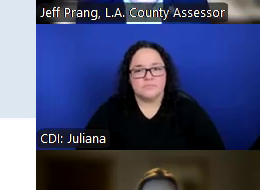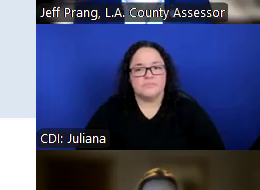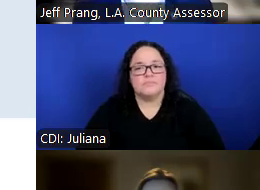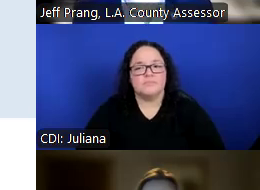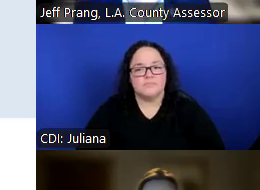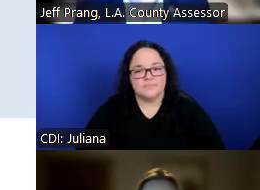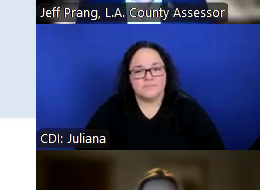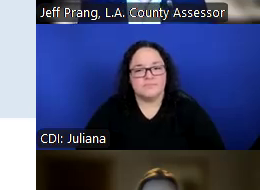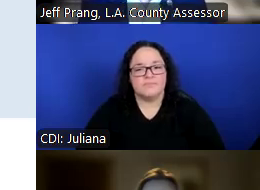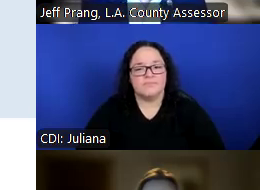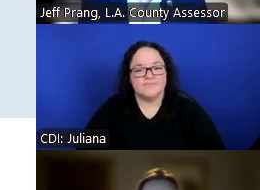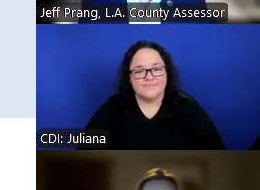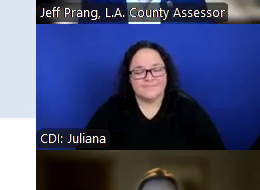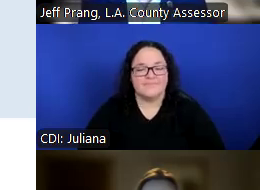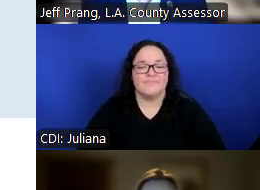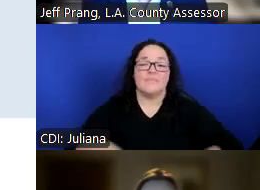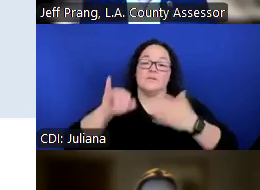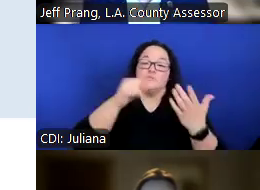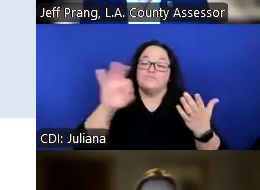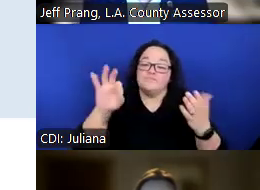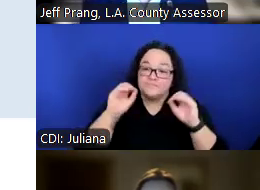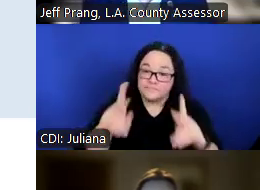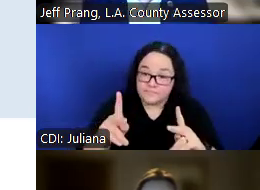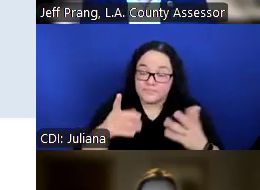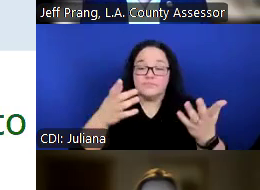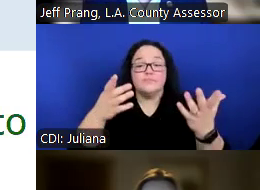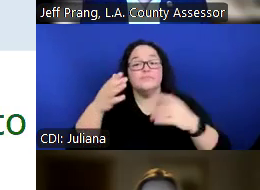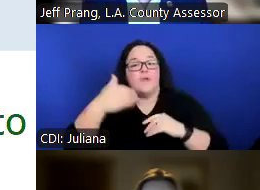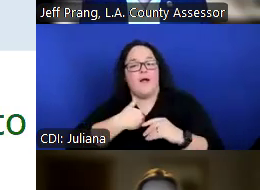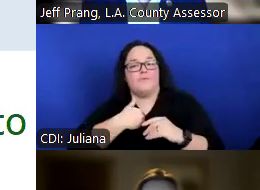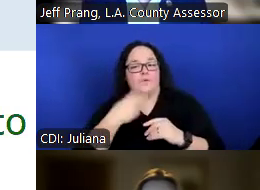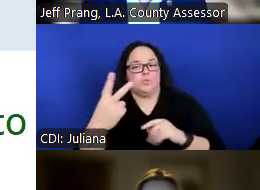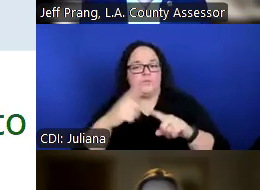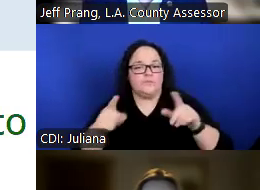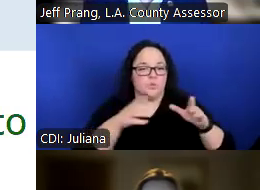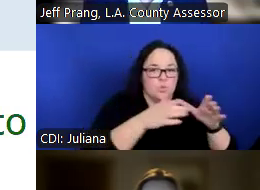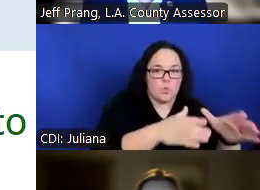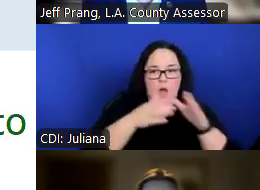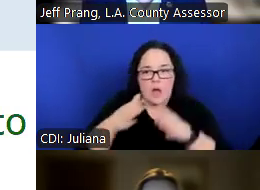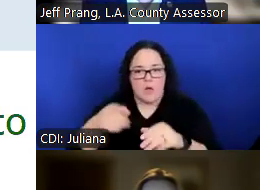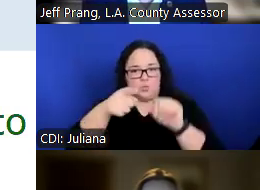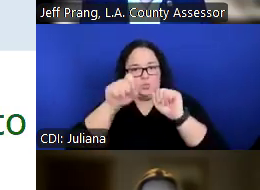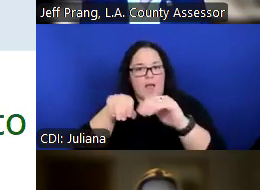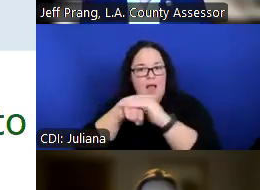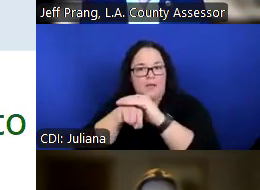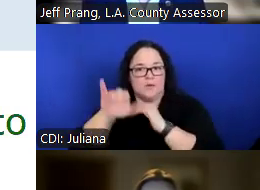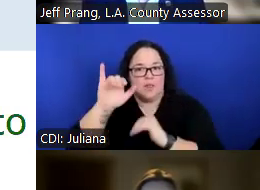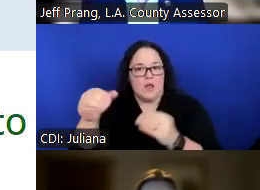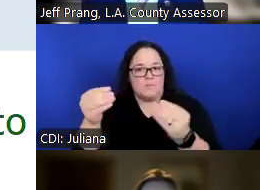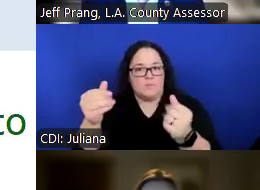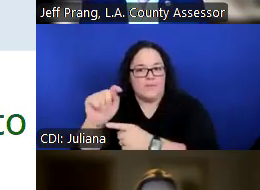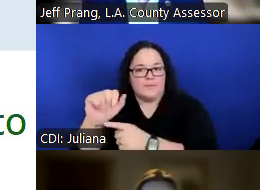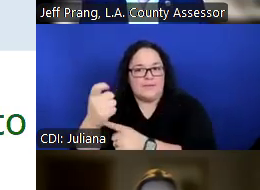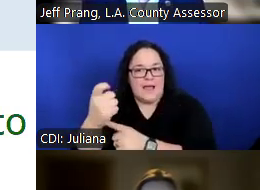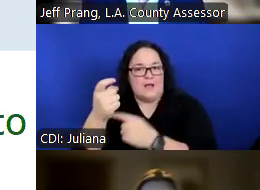Okay, so there's a couple of different ways that you can access this property tax relief. We've tried to streamline the